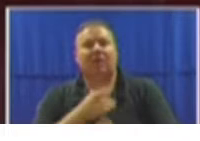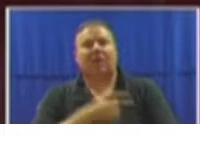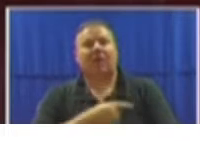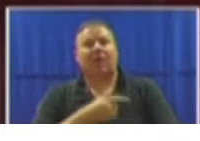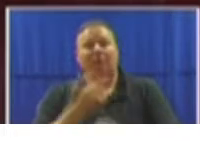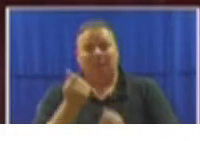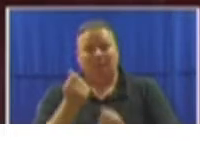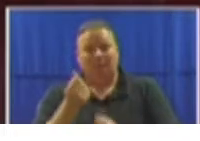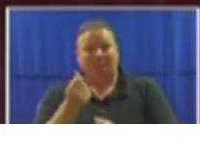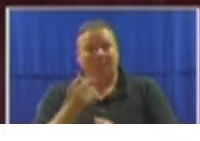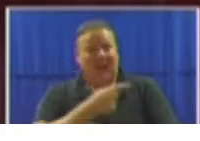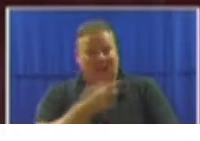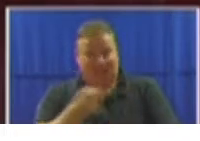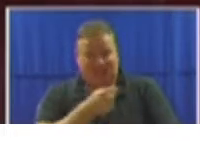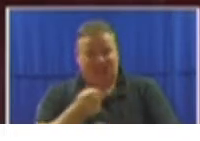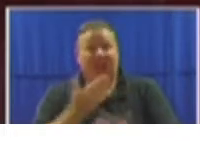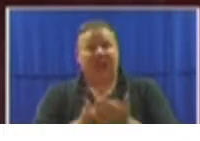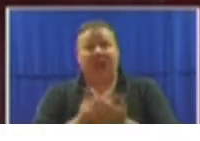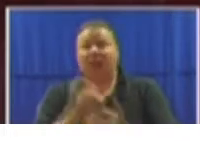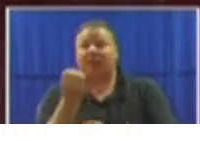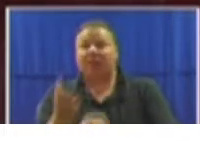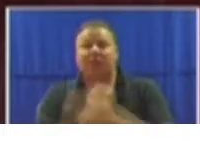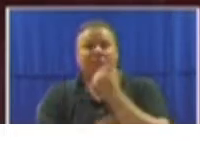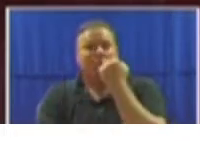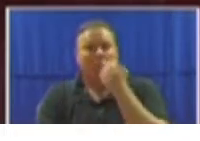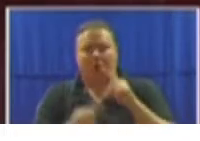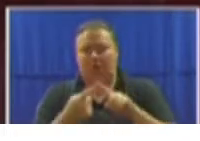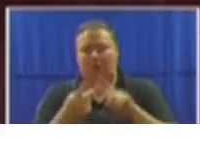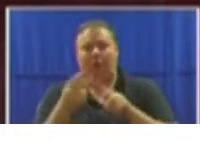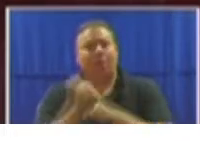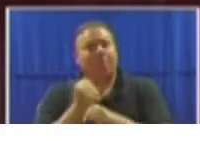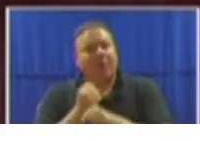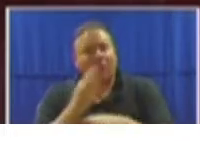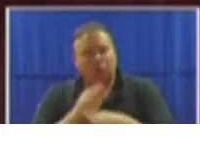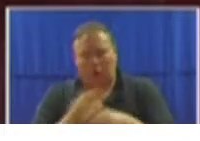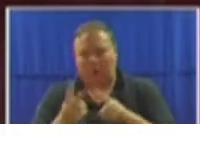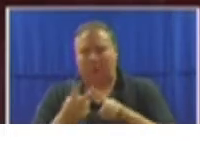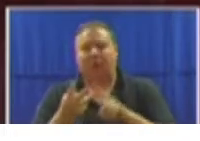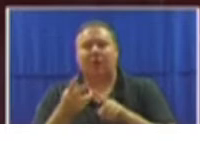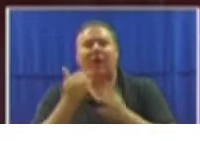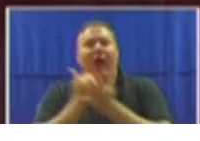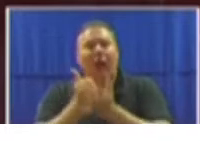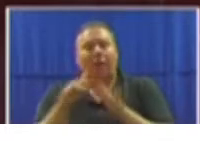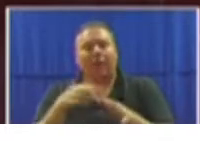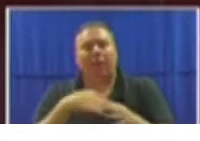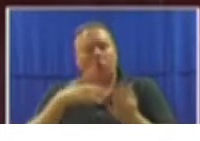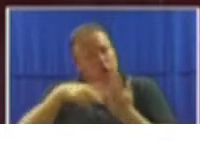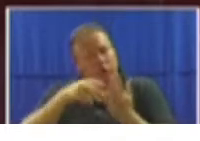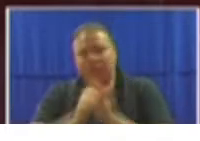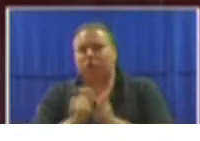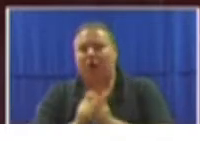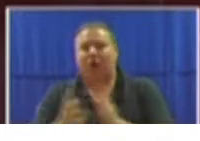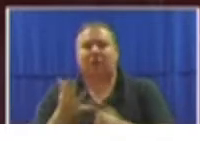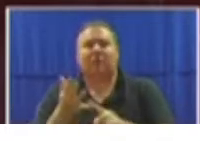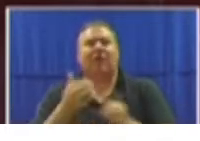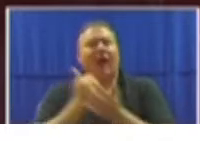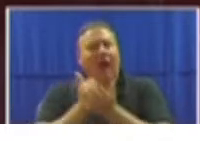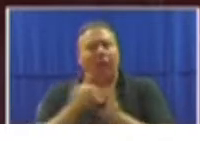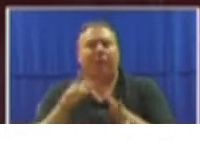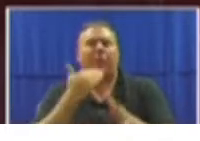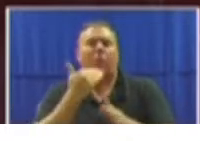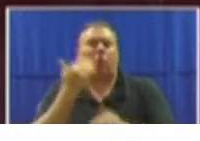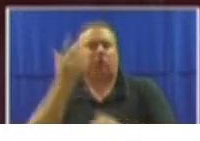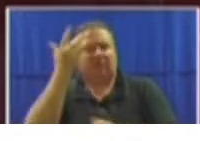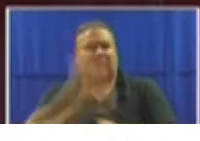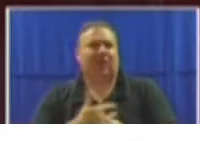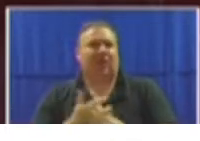given to the poor. It can create jobs. It can help the illiterate and those who are ill. Some of